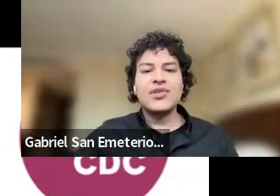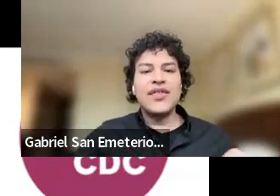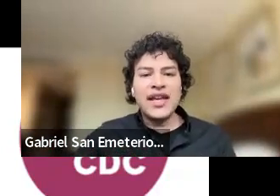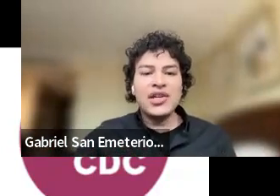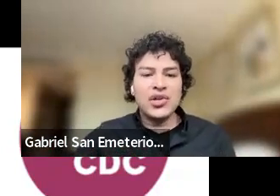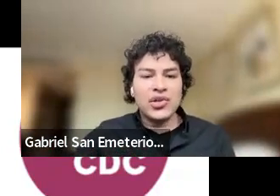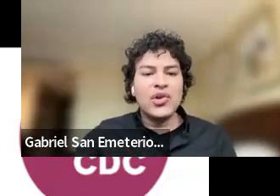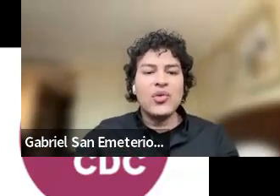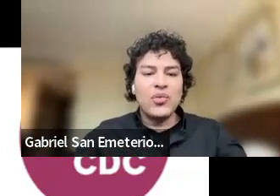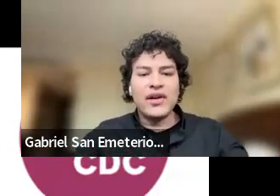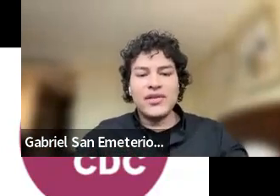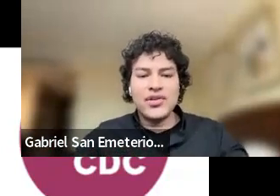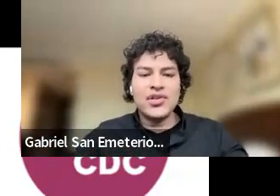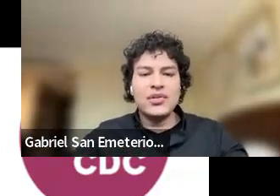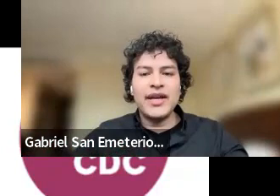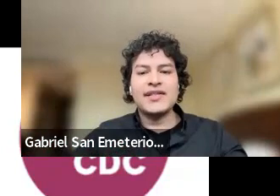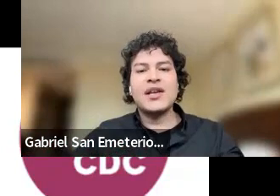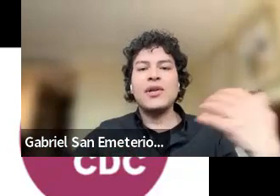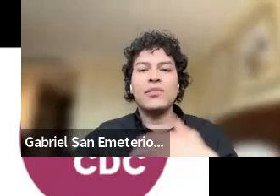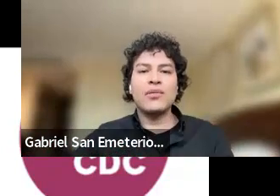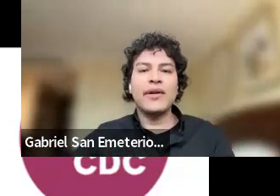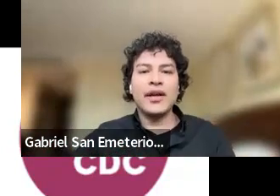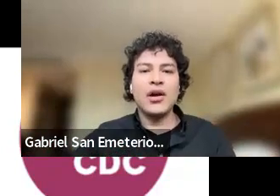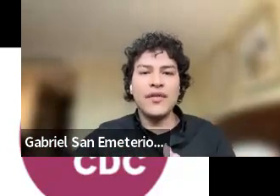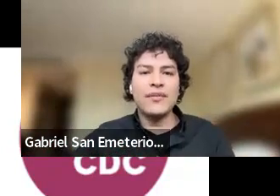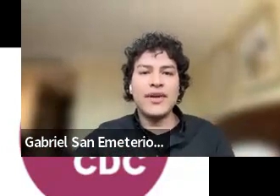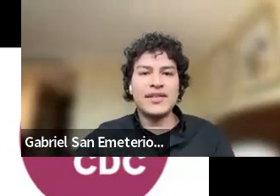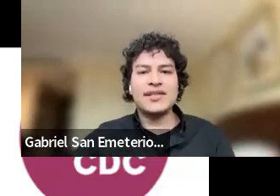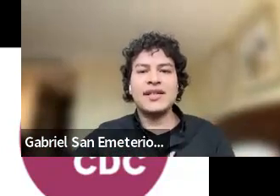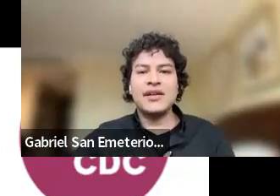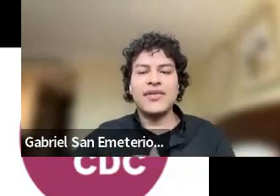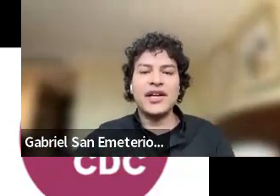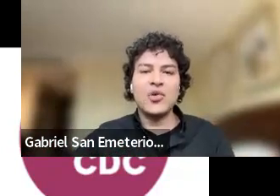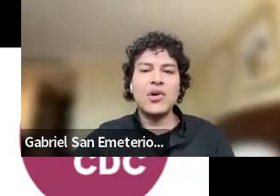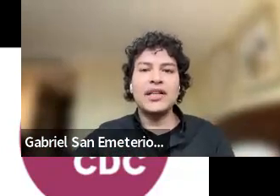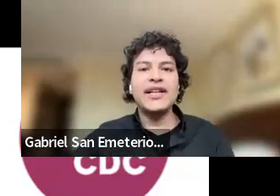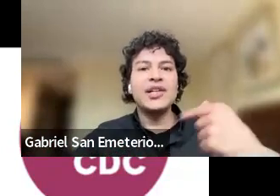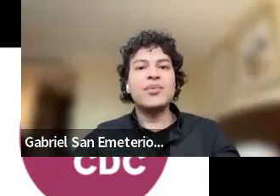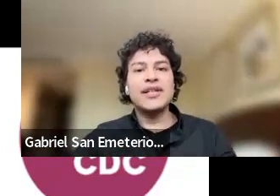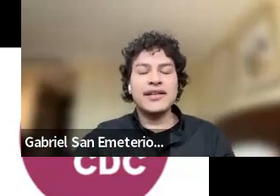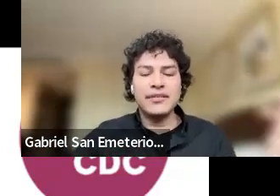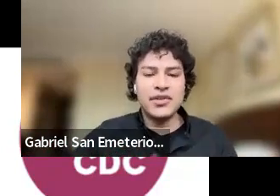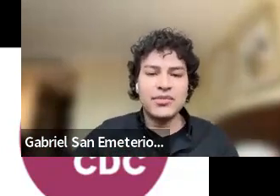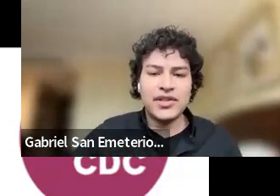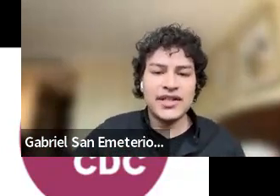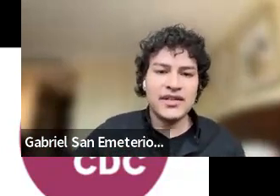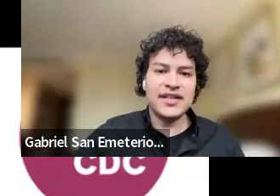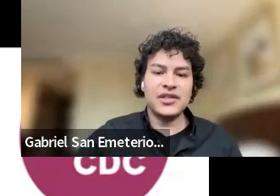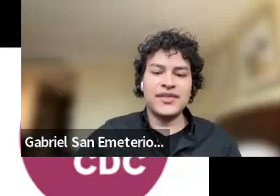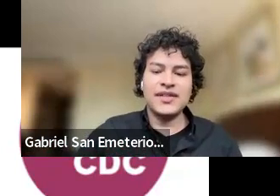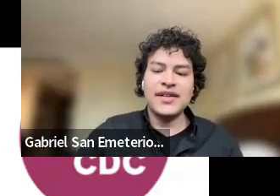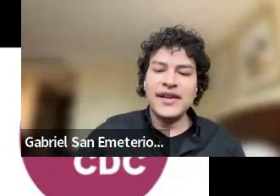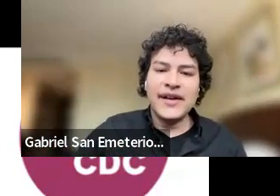effective. So they could wear a surgical mask while we're wearing other masks that are of higher quality to protect them and to